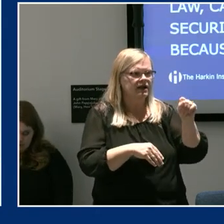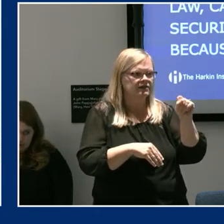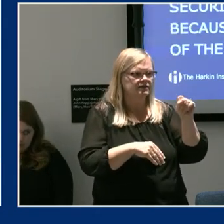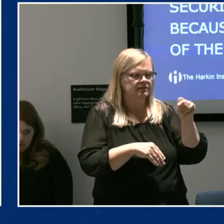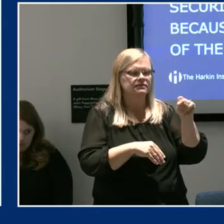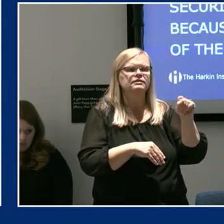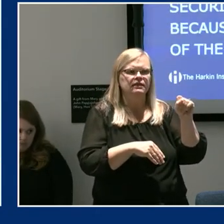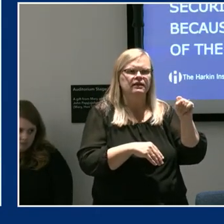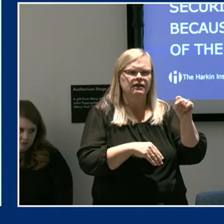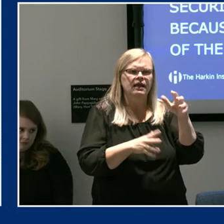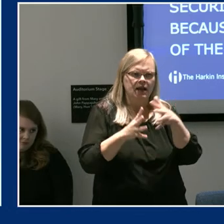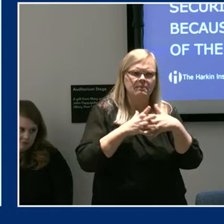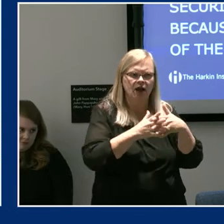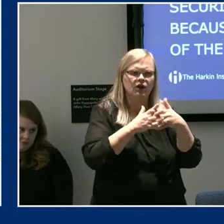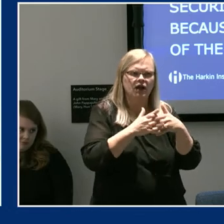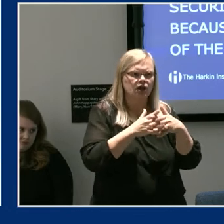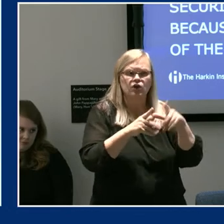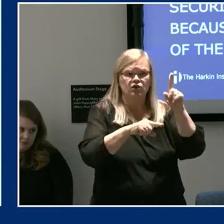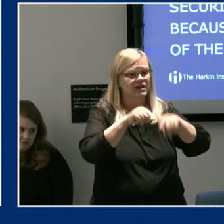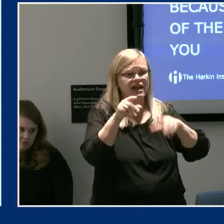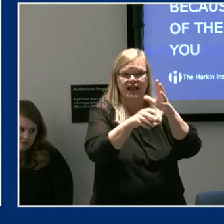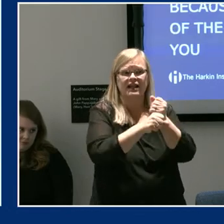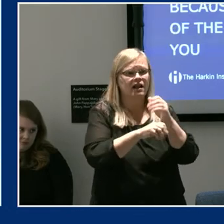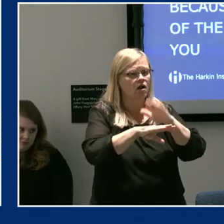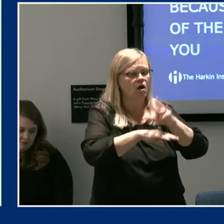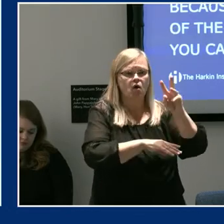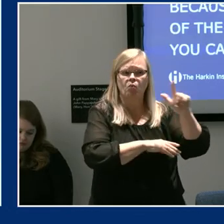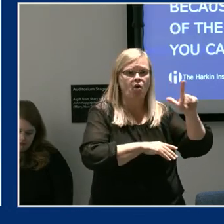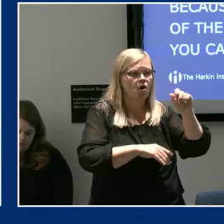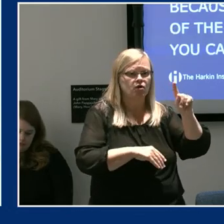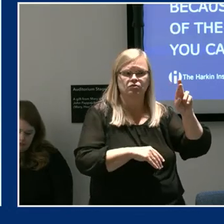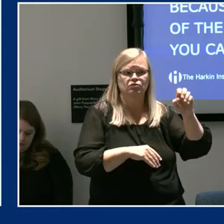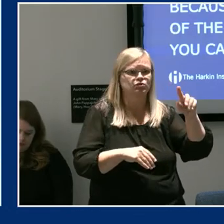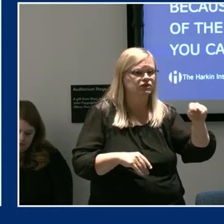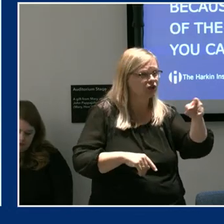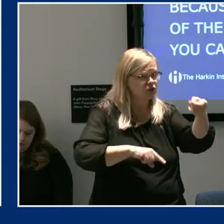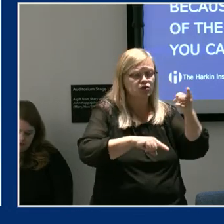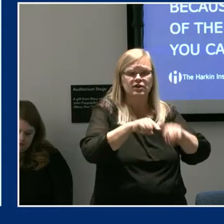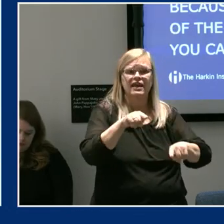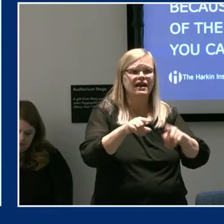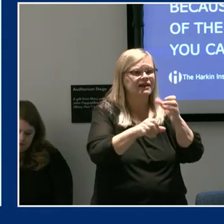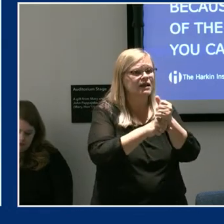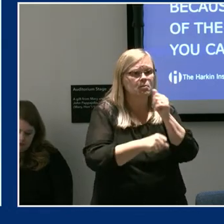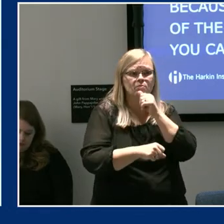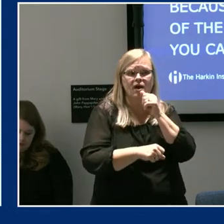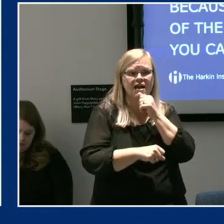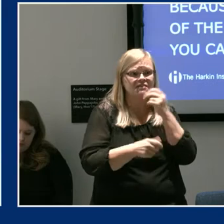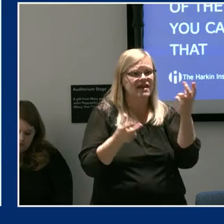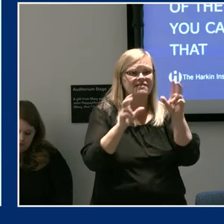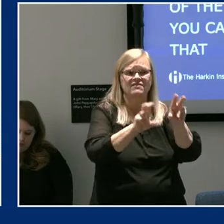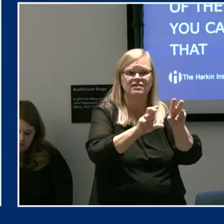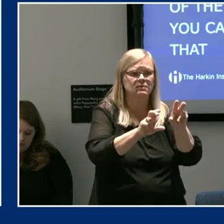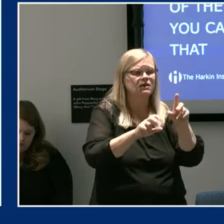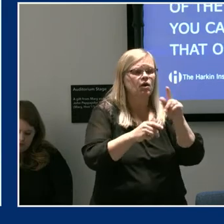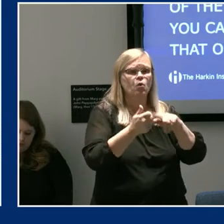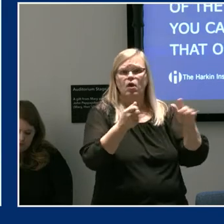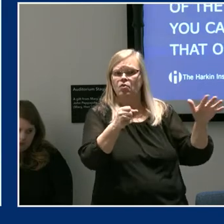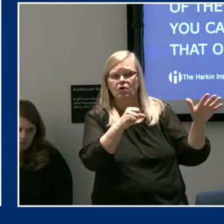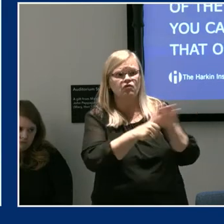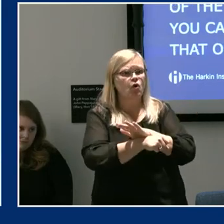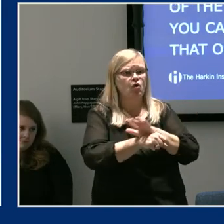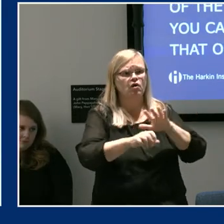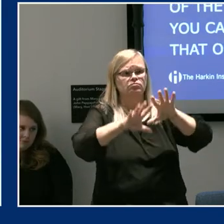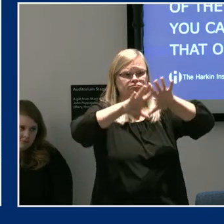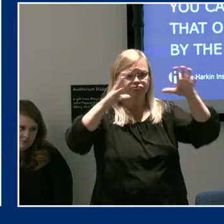You can't get that on Wall Street. No. You can't get that on any private investment where it's backed by the full faith and credit of the